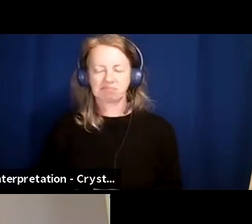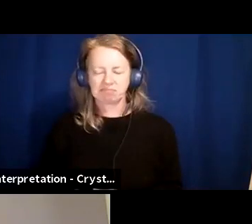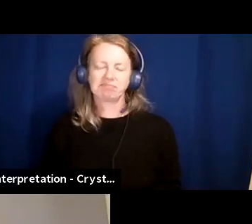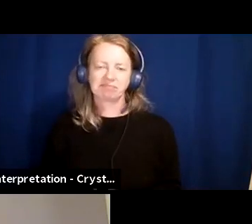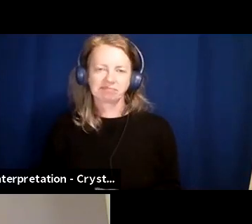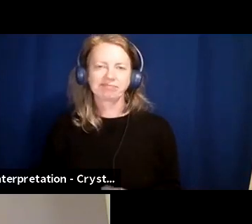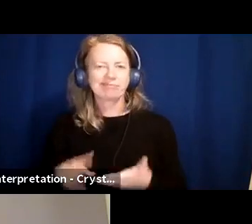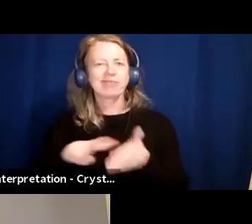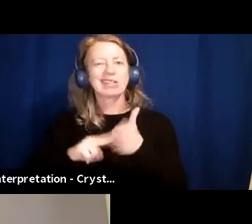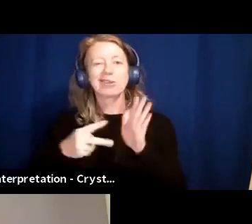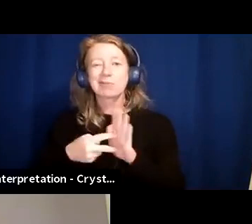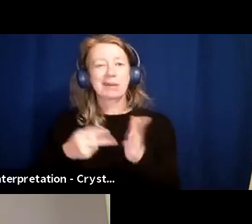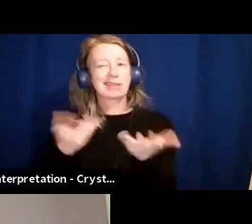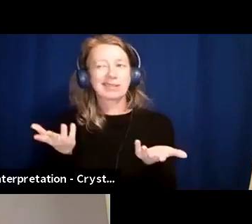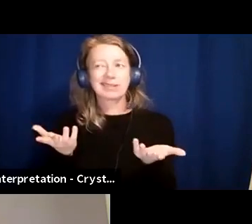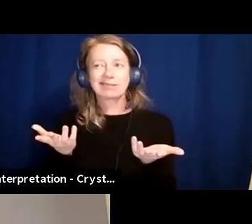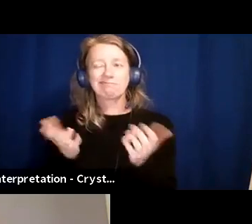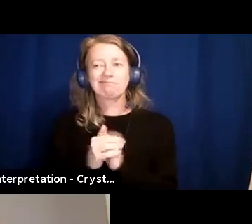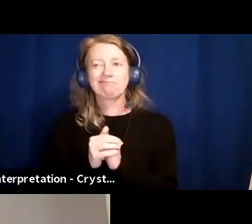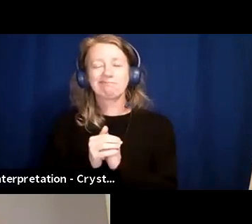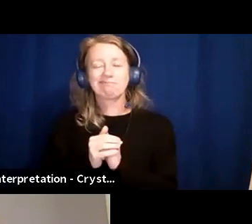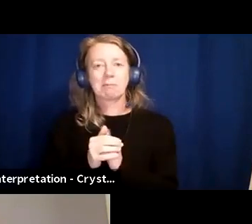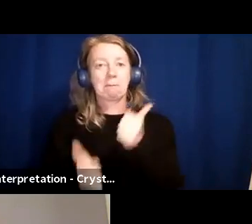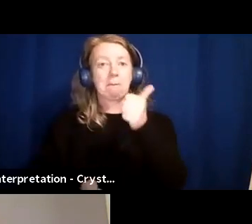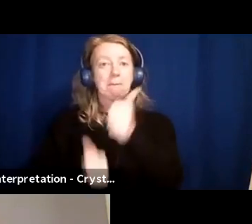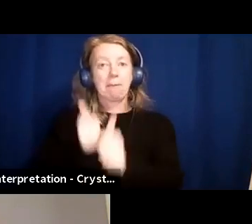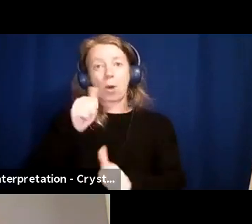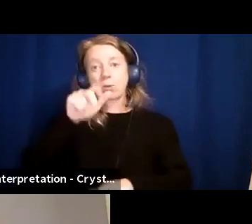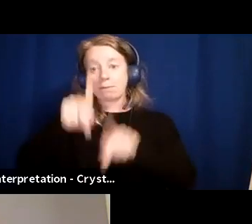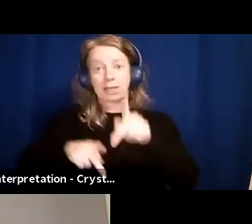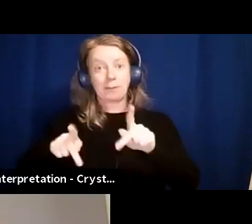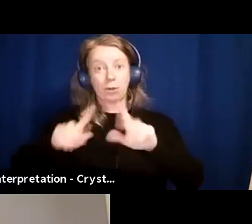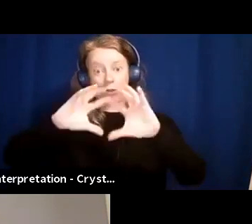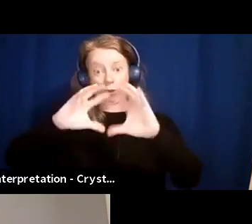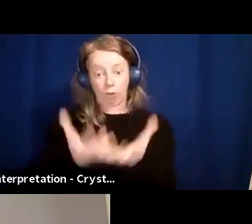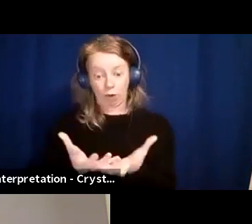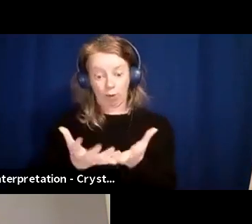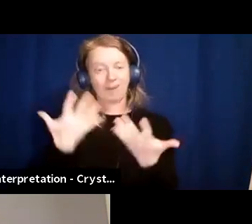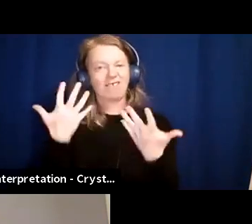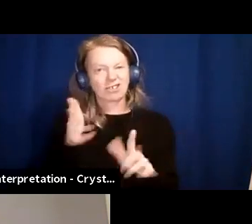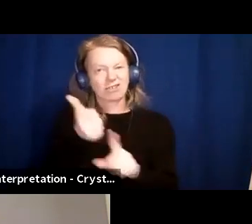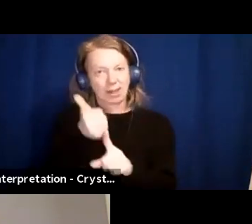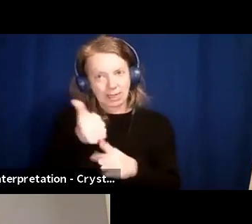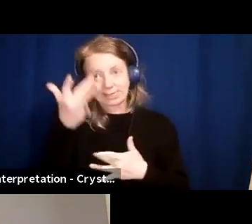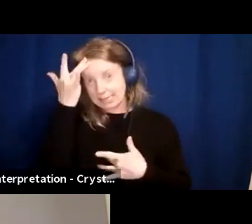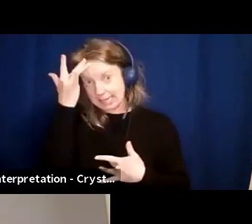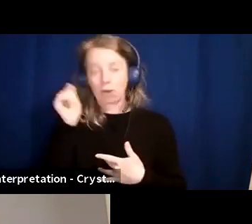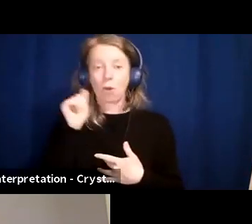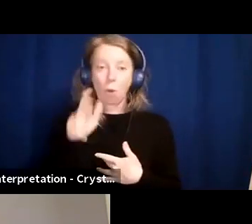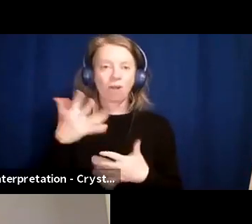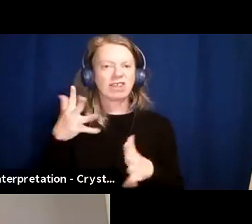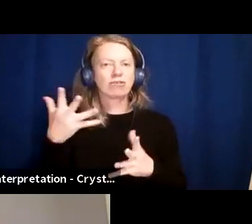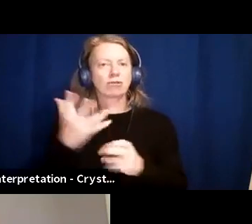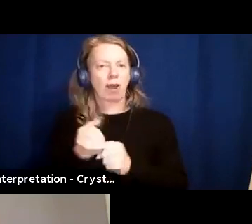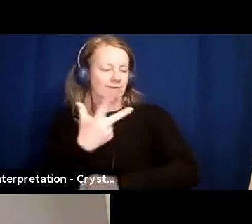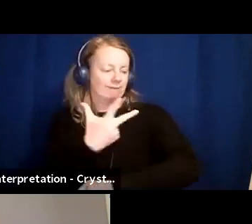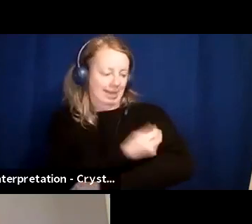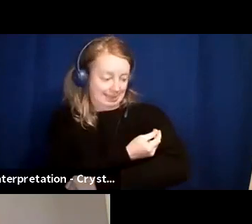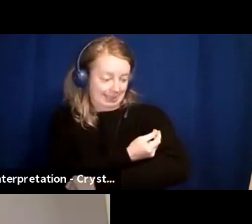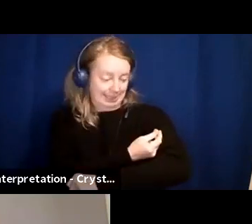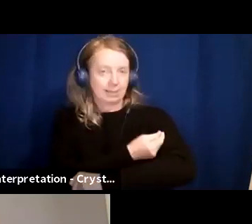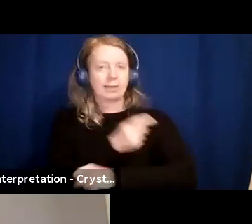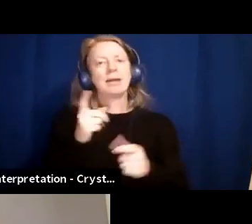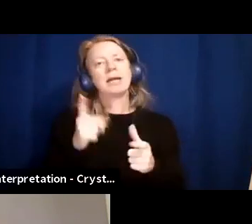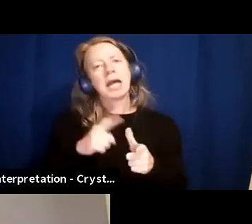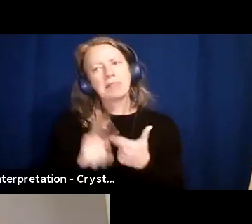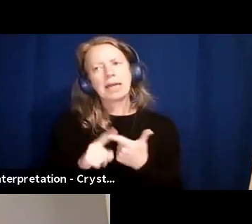like Monica was saying, the majority of the group has been exposed or been vaccinated, and it kind of creates a buffer